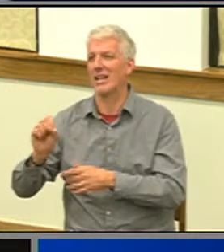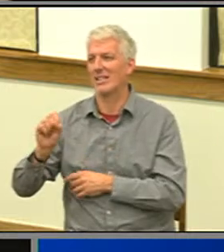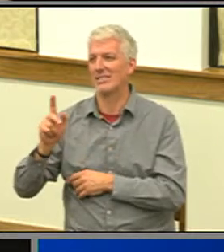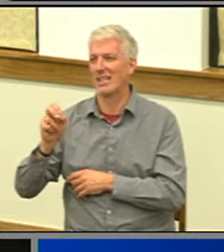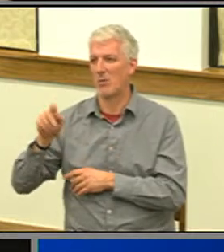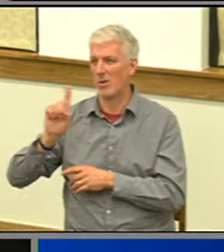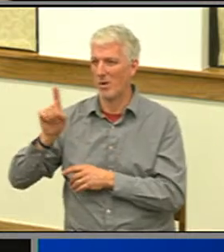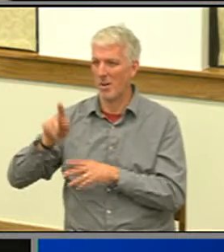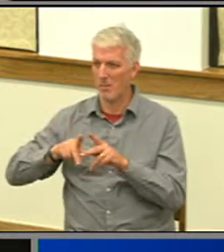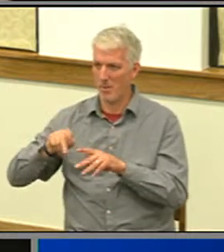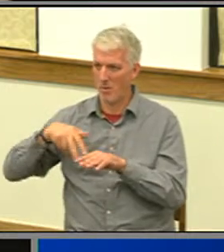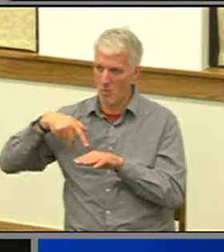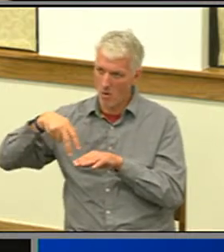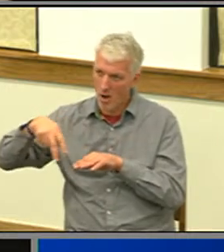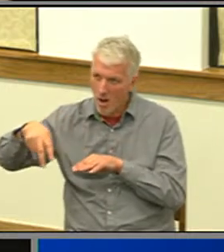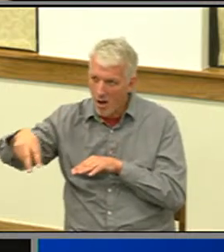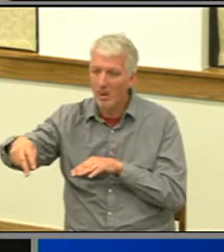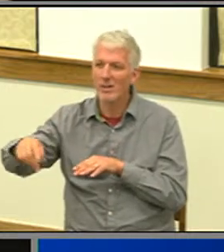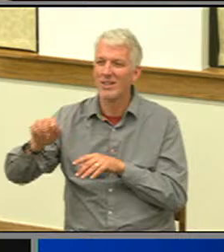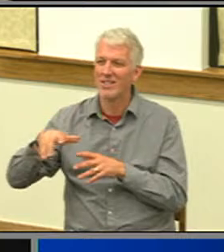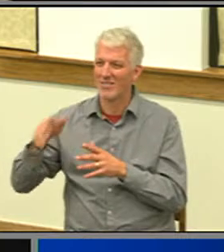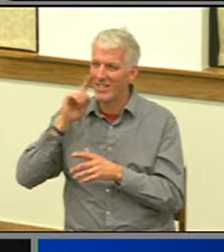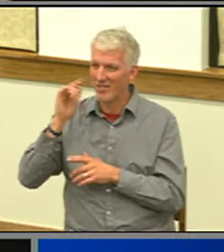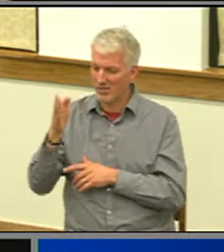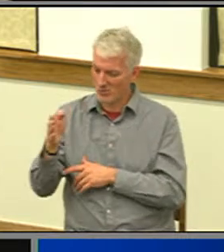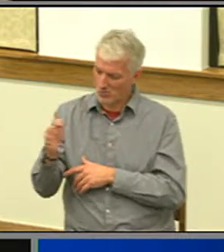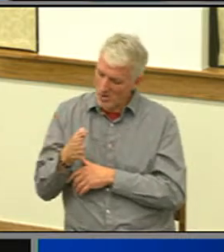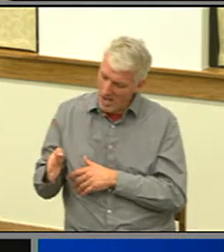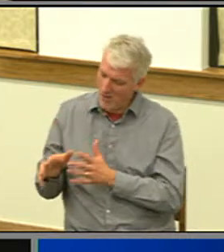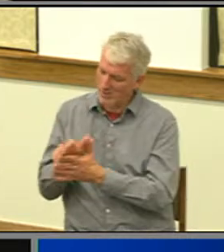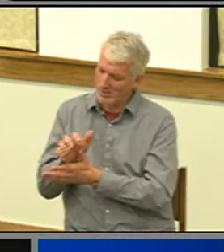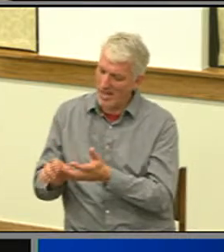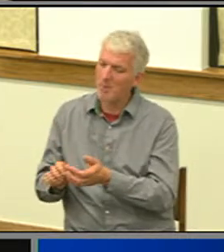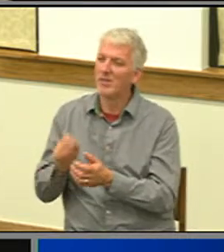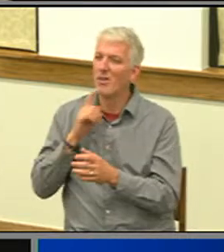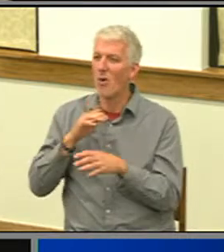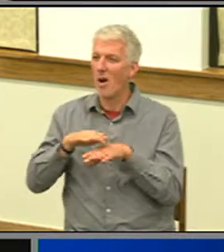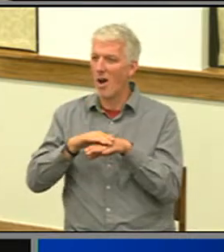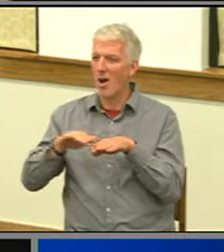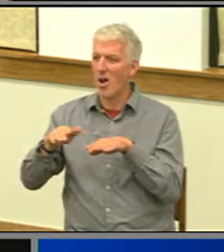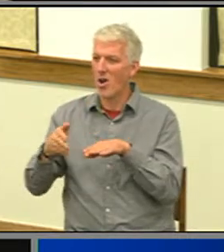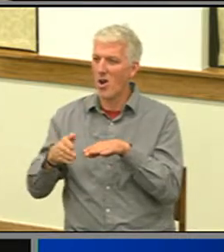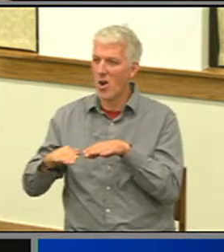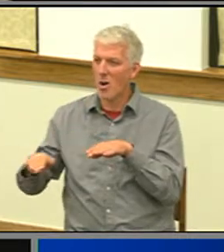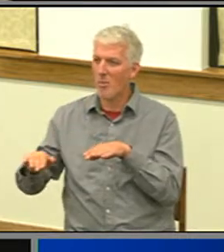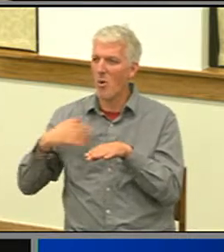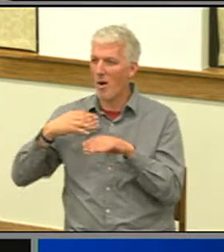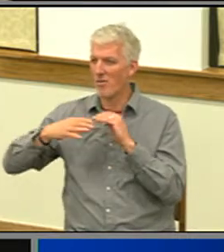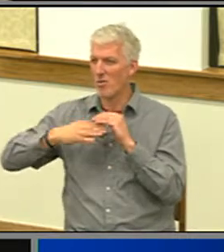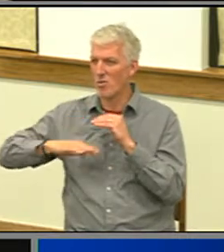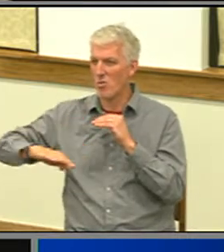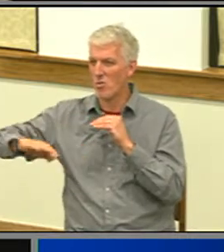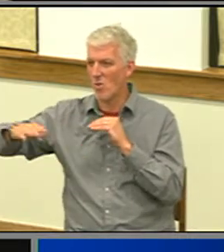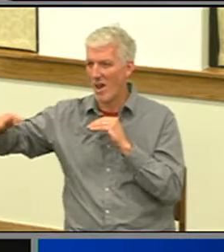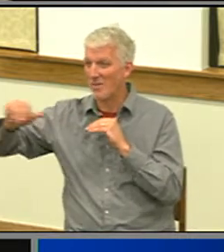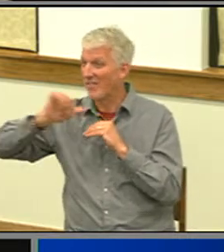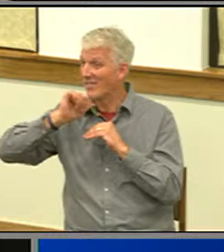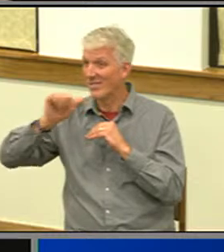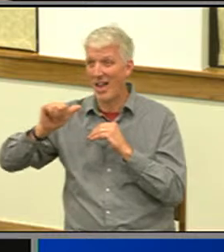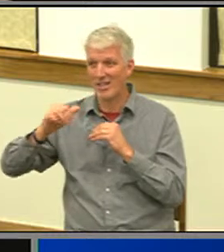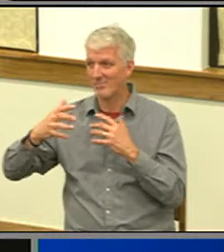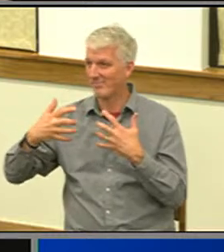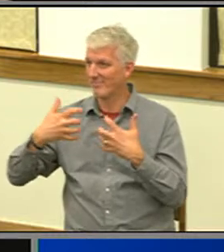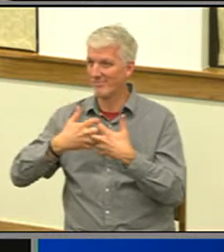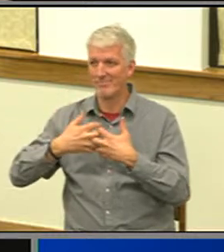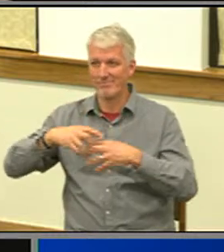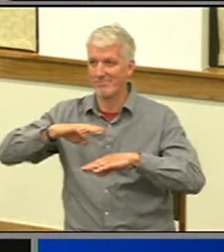uplifted or are cracked or damaged, curb ramps that are not ADA compliant, and we